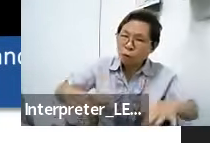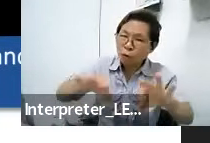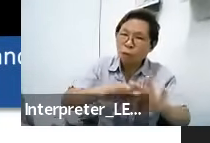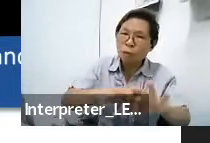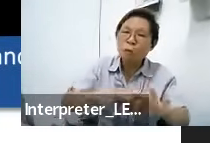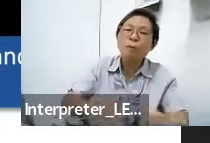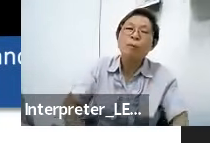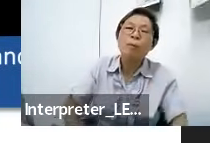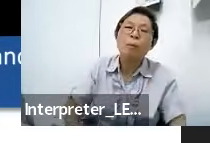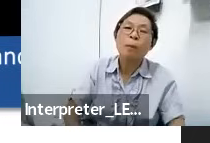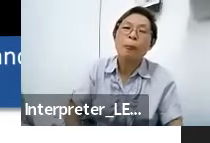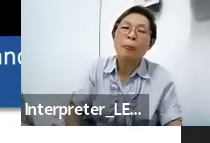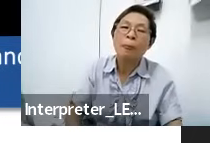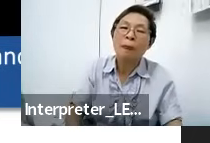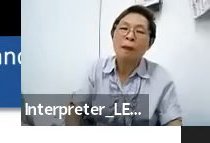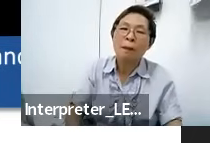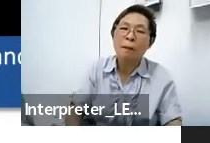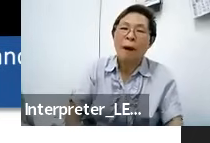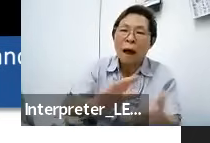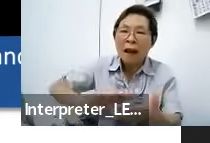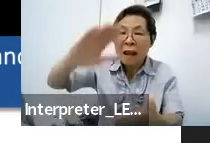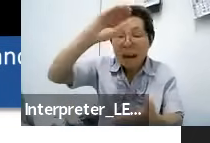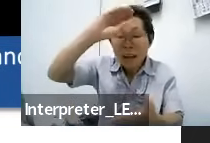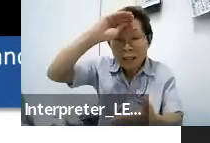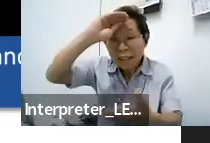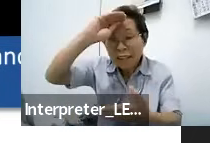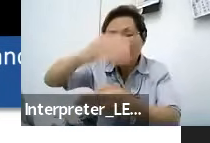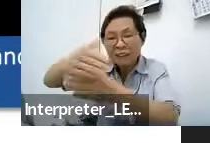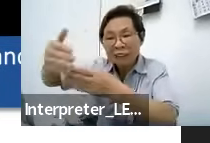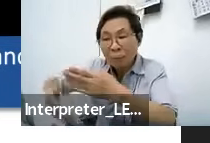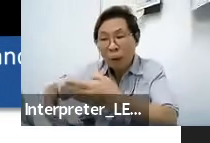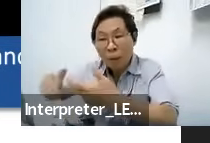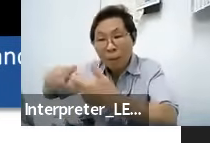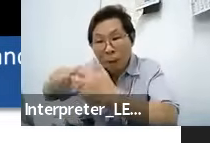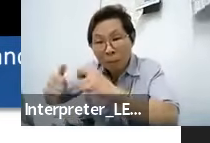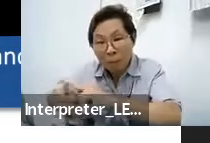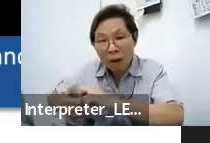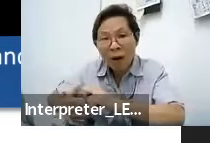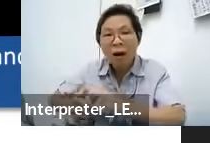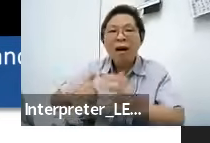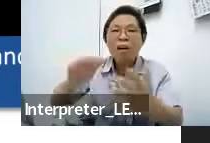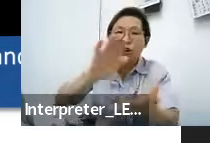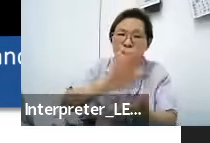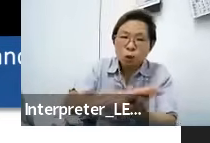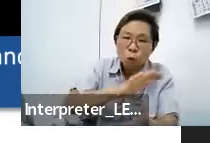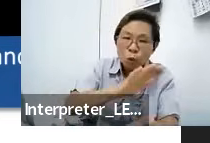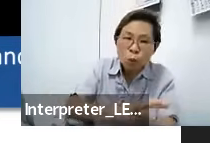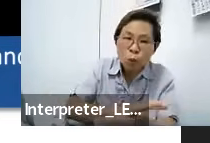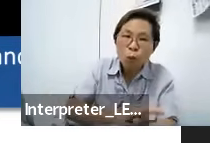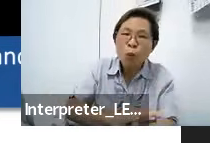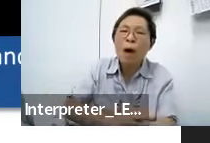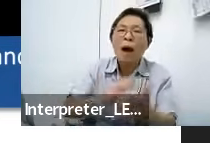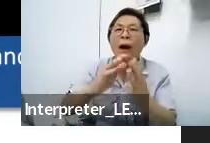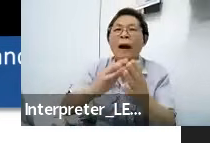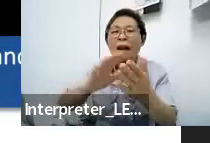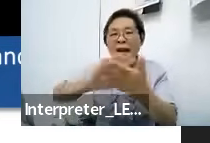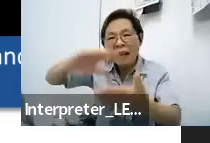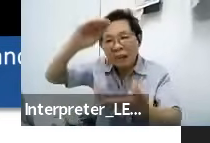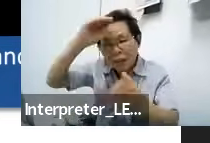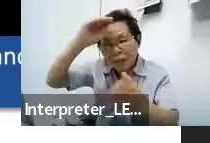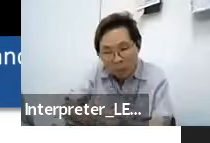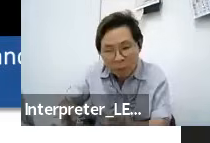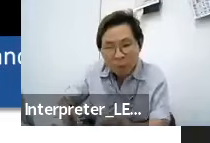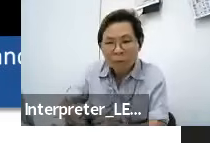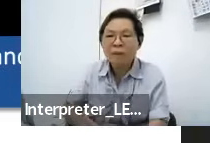reform, alternative learning solutions, having safe schools, blended learning strategies, the